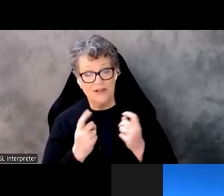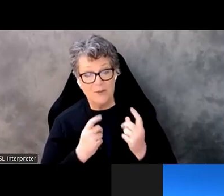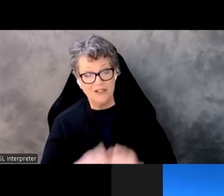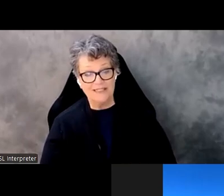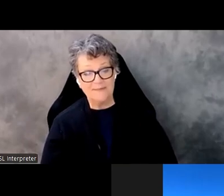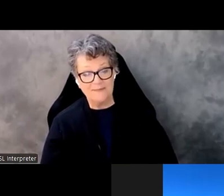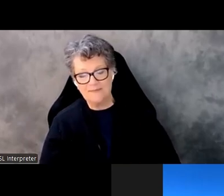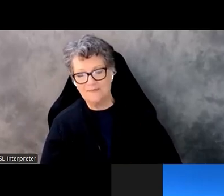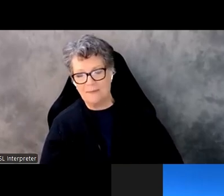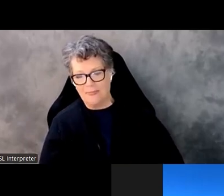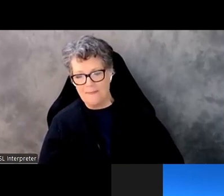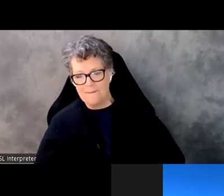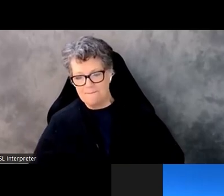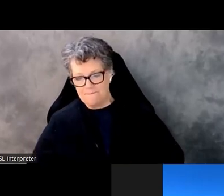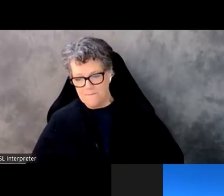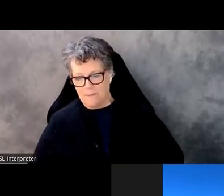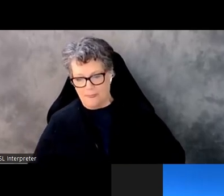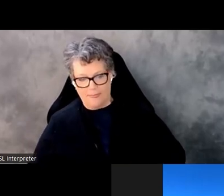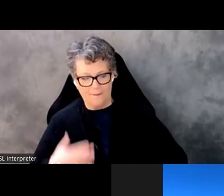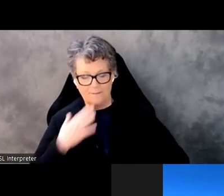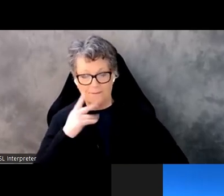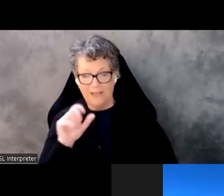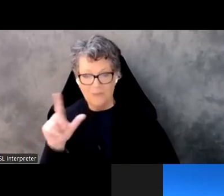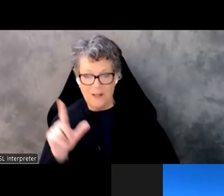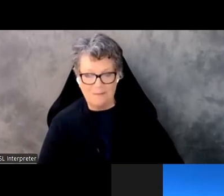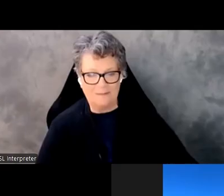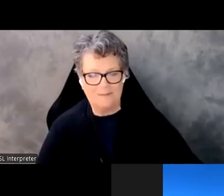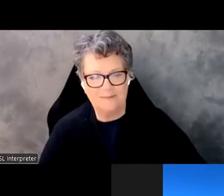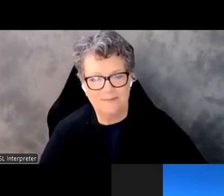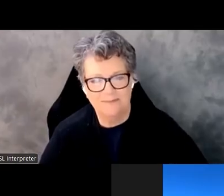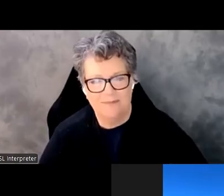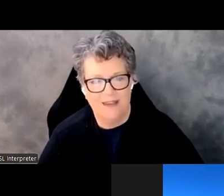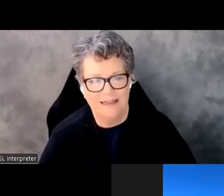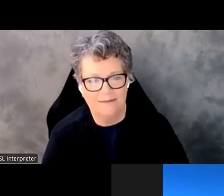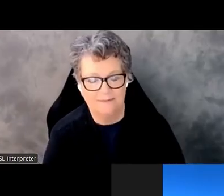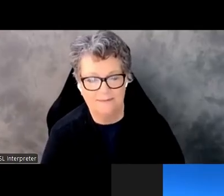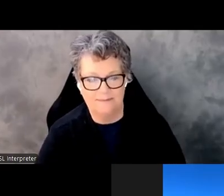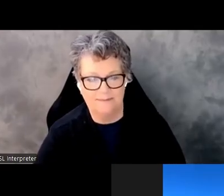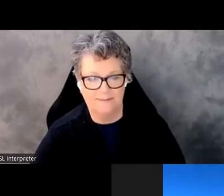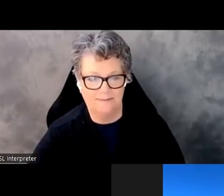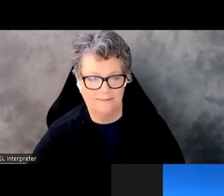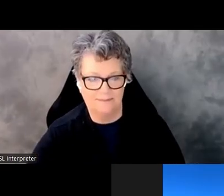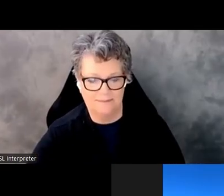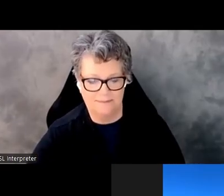have. Thanks, Will. Any questions?